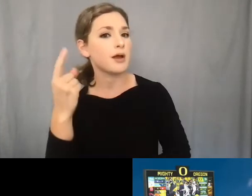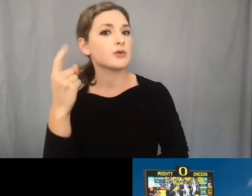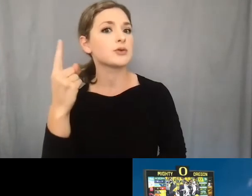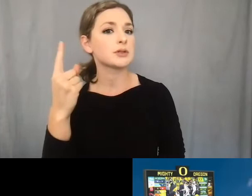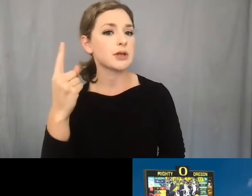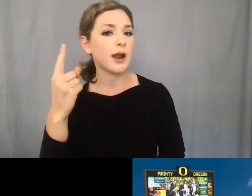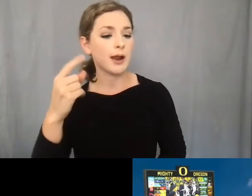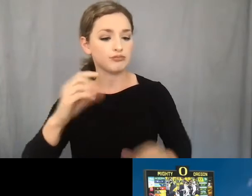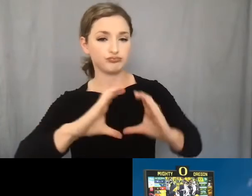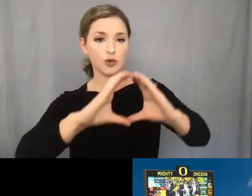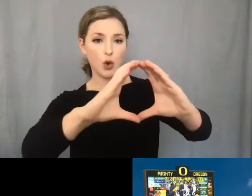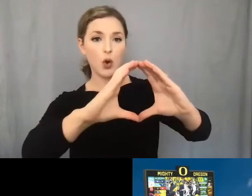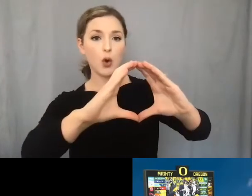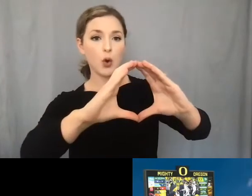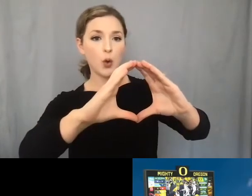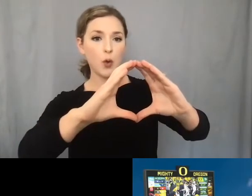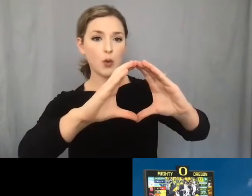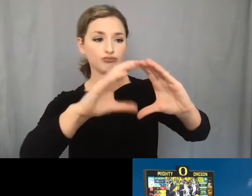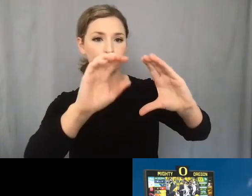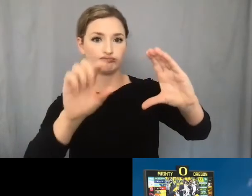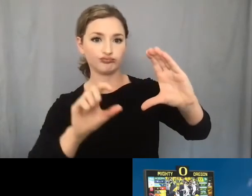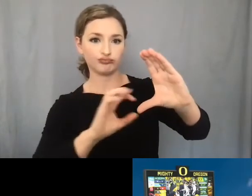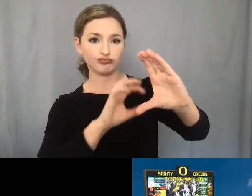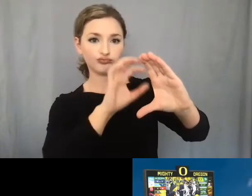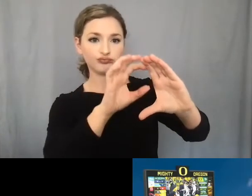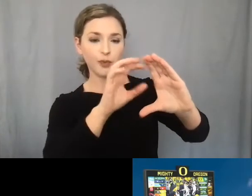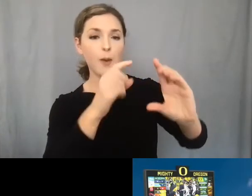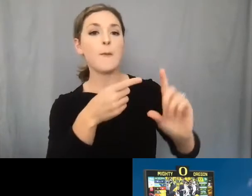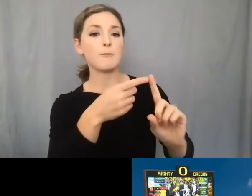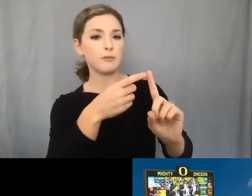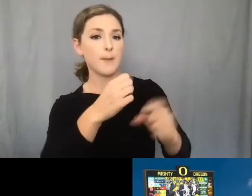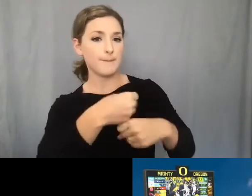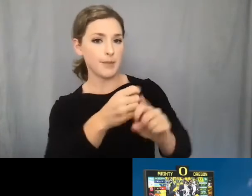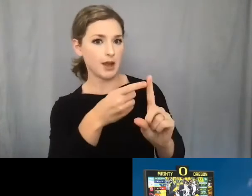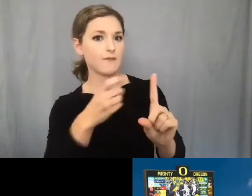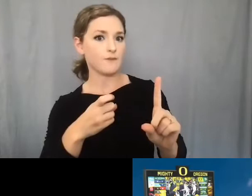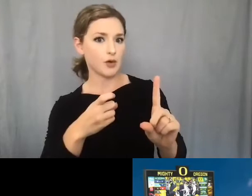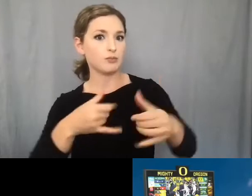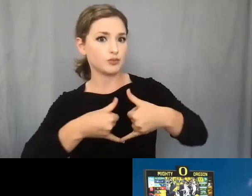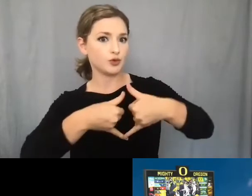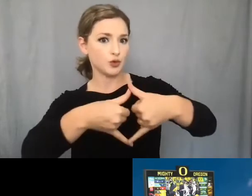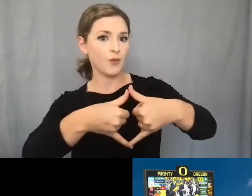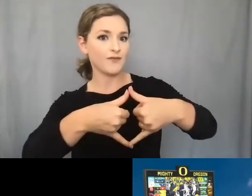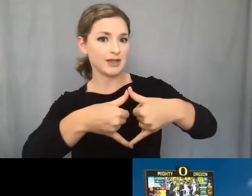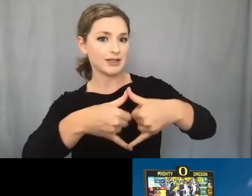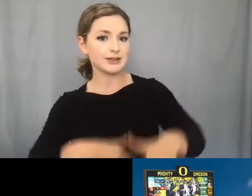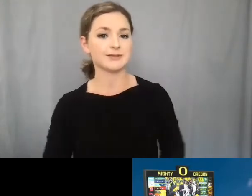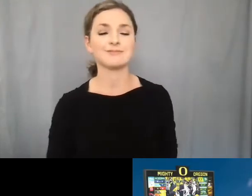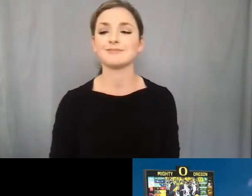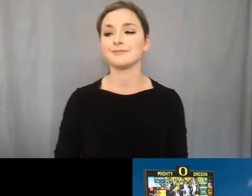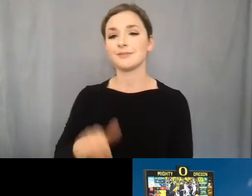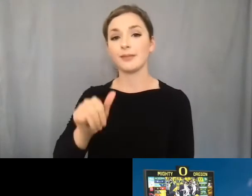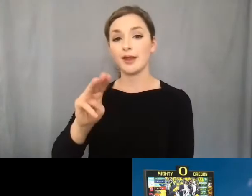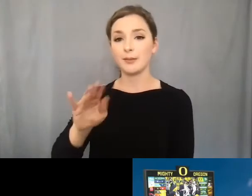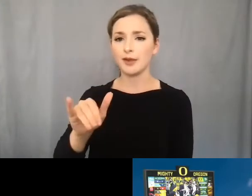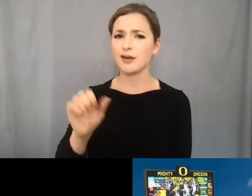It was made out of the tops of all those old trophies. Yeah, that was cool. I never recognized that